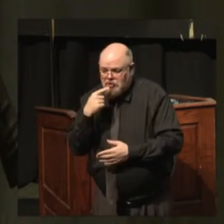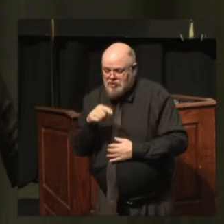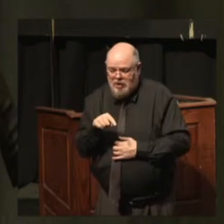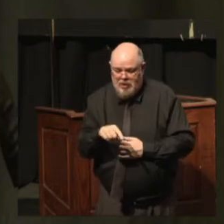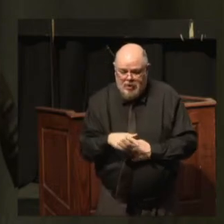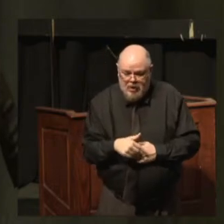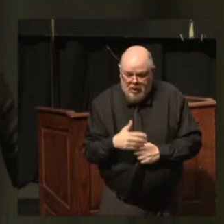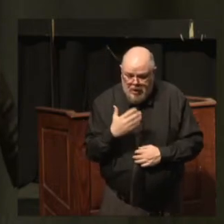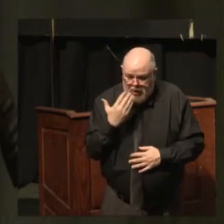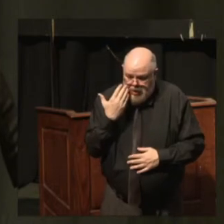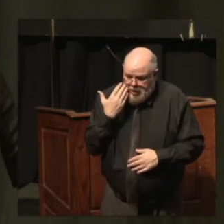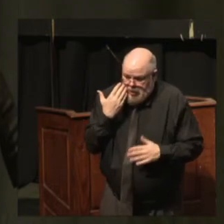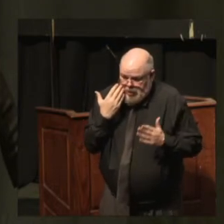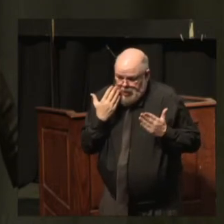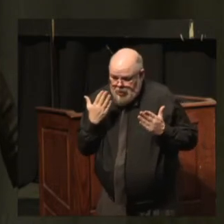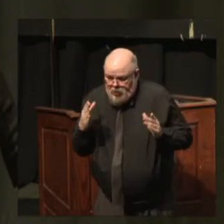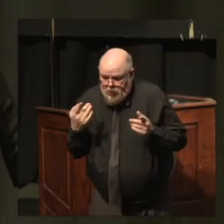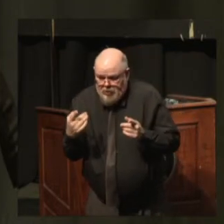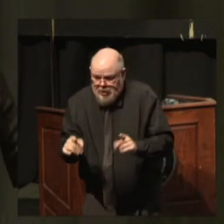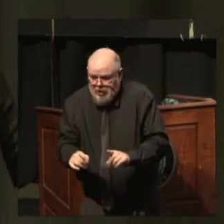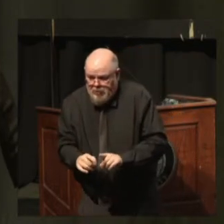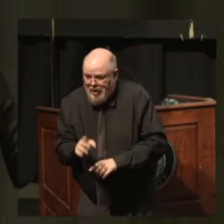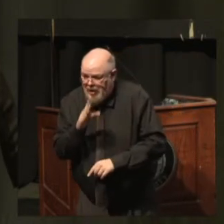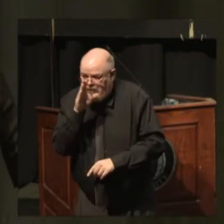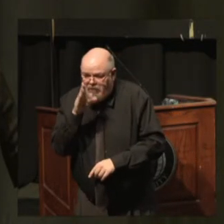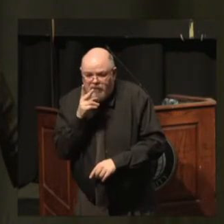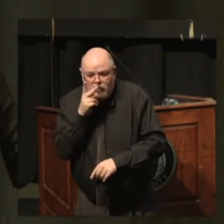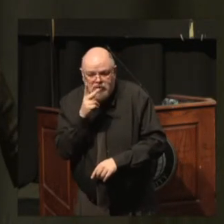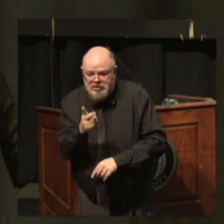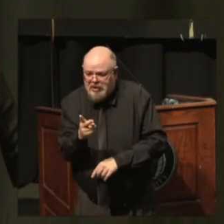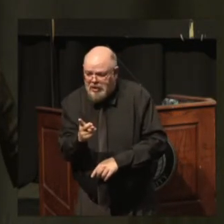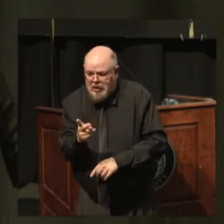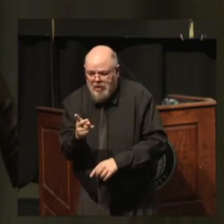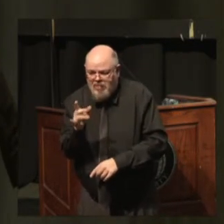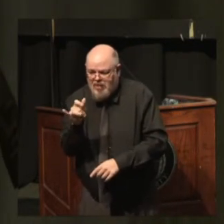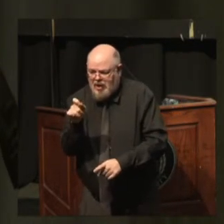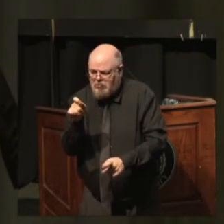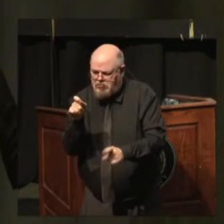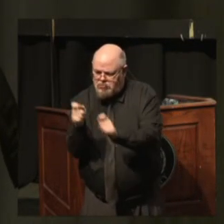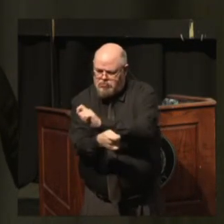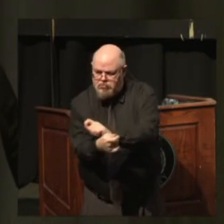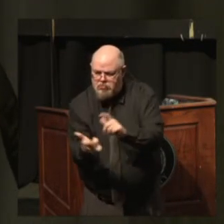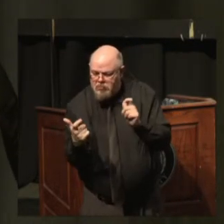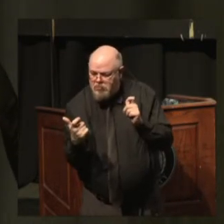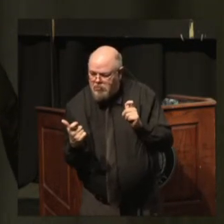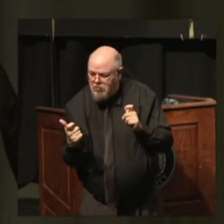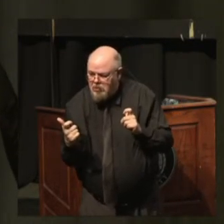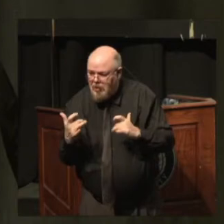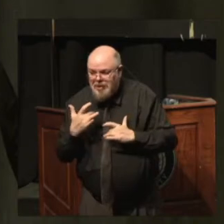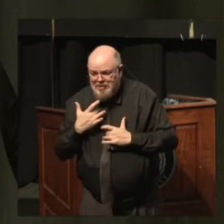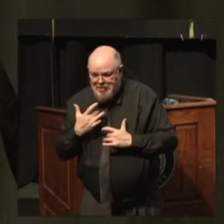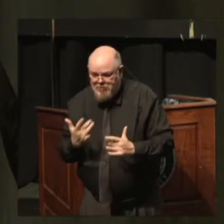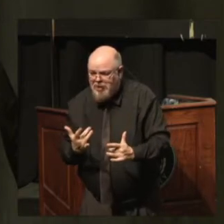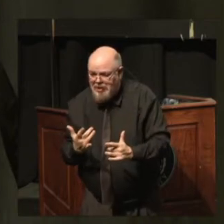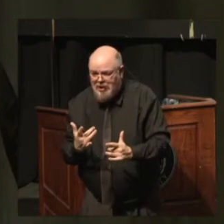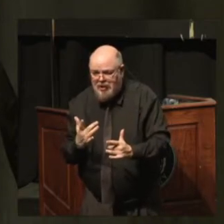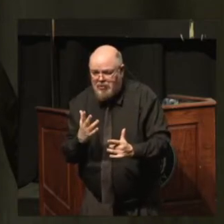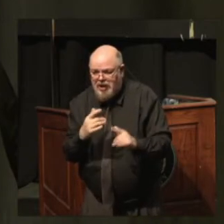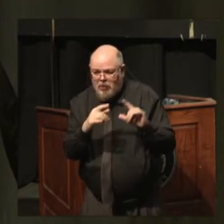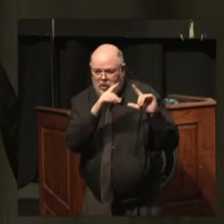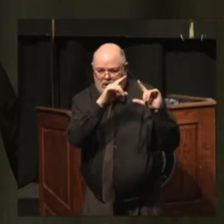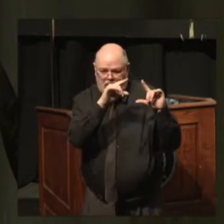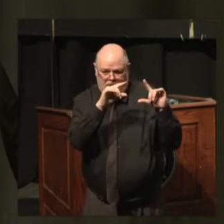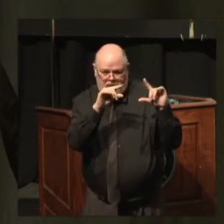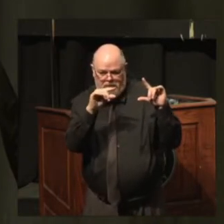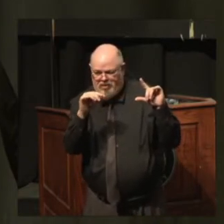don't know what happened. I've never seen that before in all my time here. I mean, usually it doesn't work. And she stopped herself, I think my